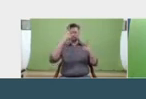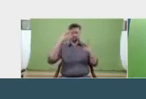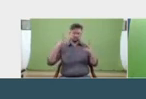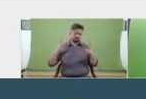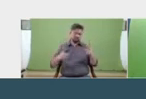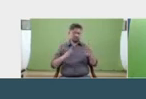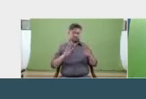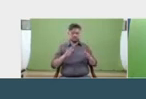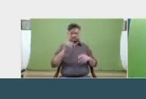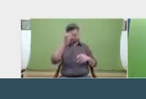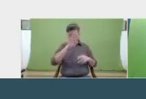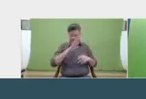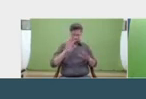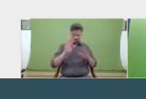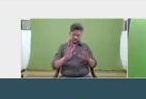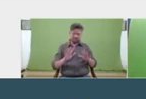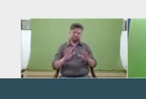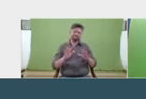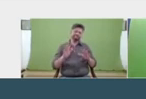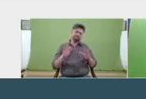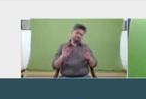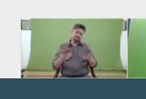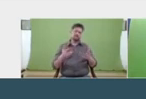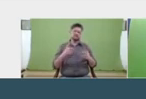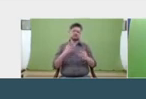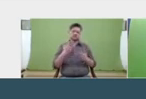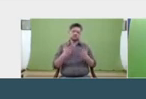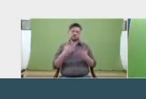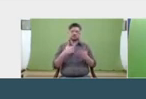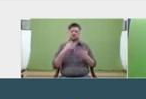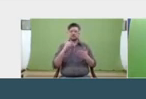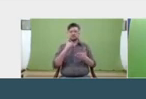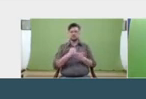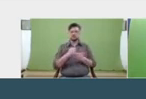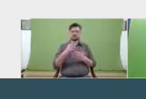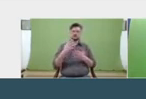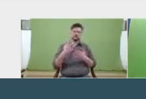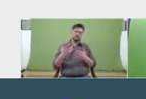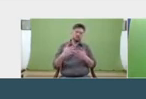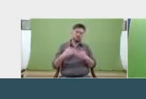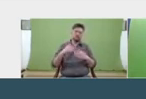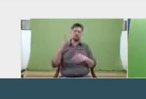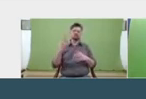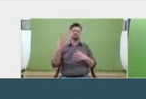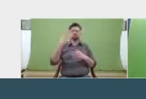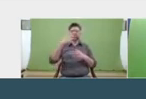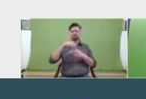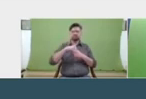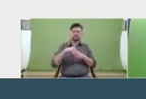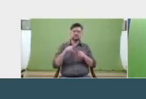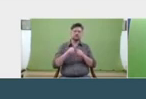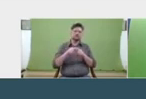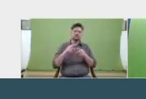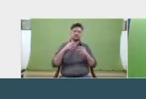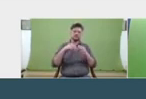reality in india we should um have more an inclusive method which is multi-variety dictionary let's say